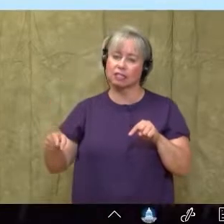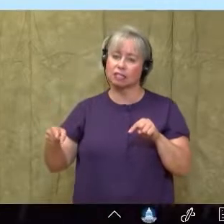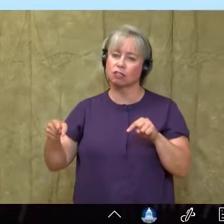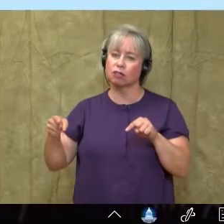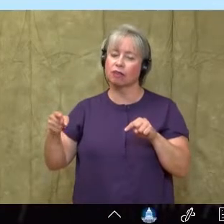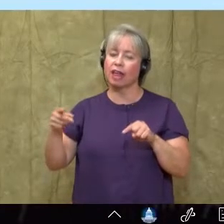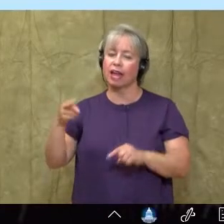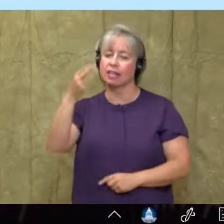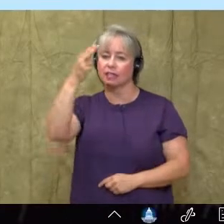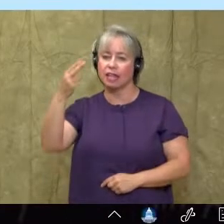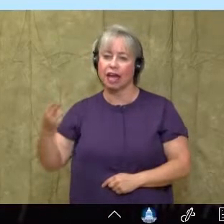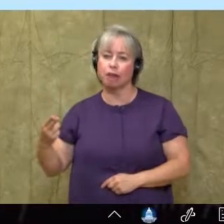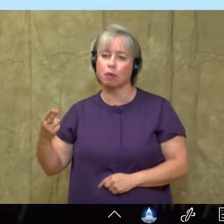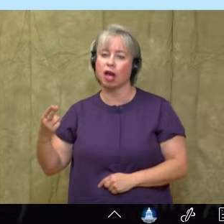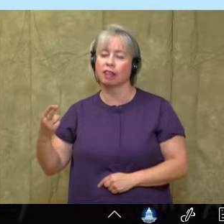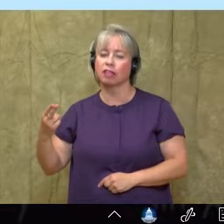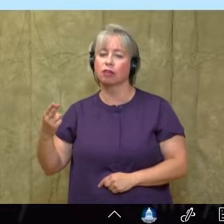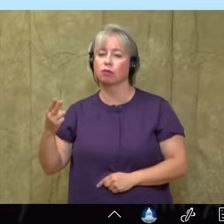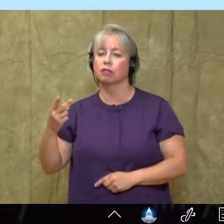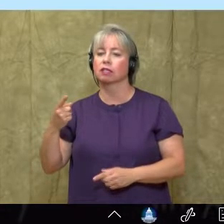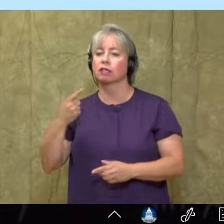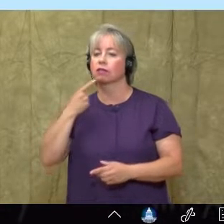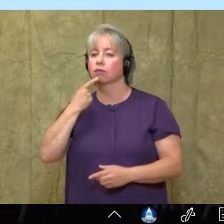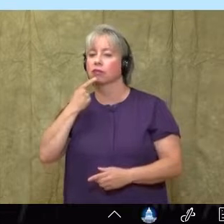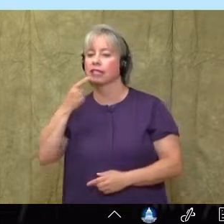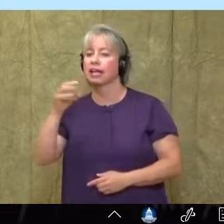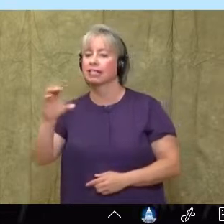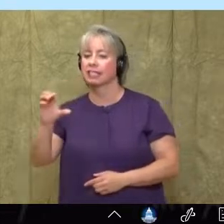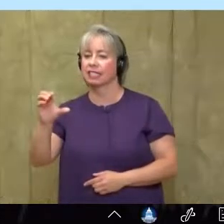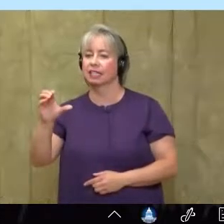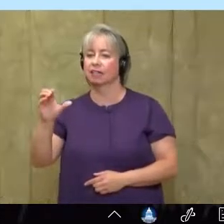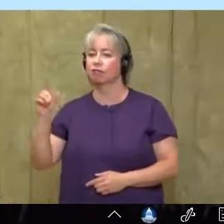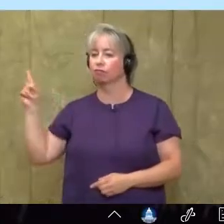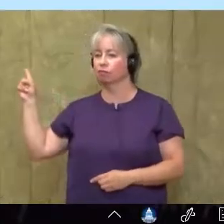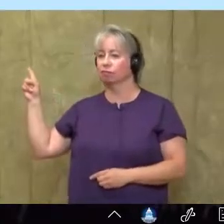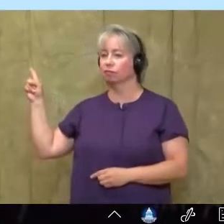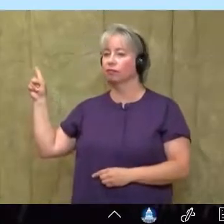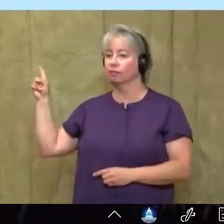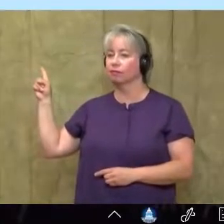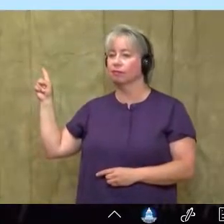hypotenuse, which we call C. So let's do some calculations here.